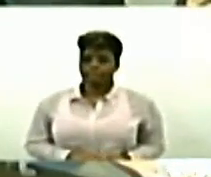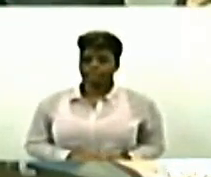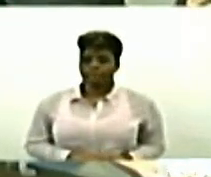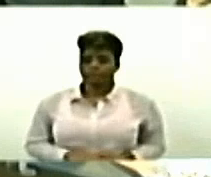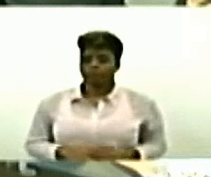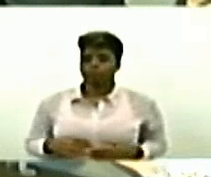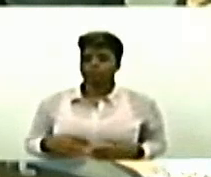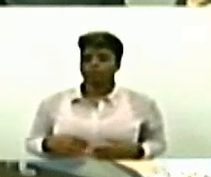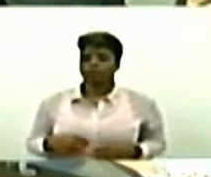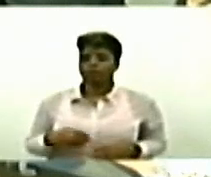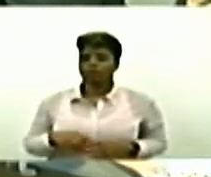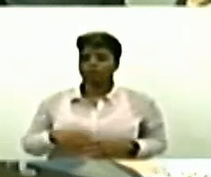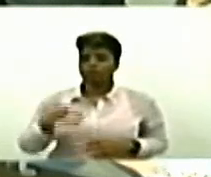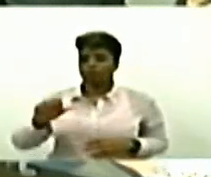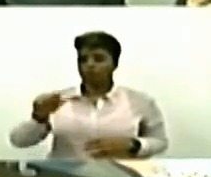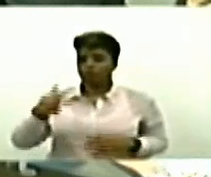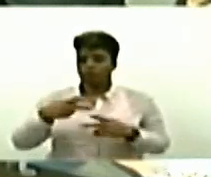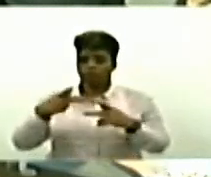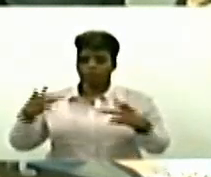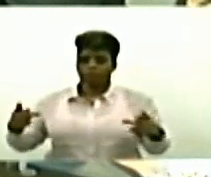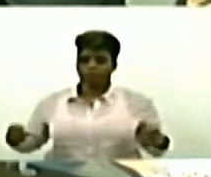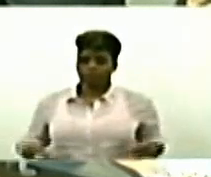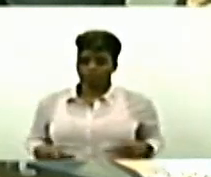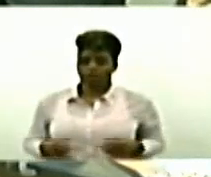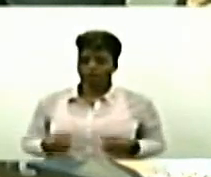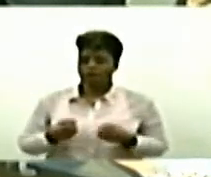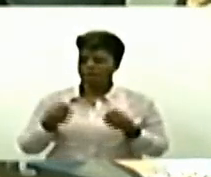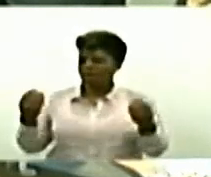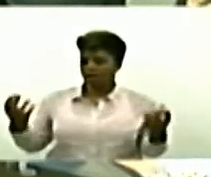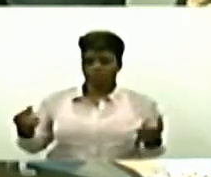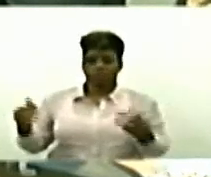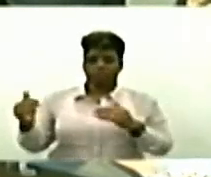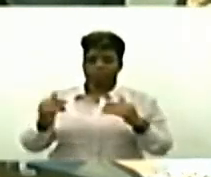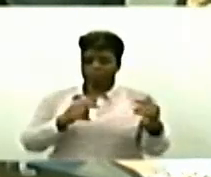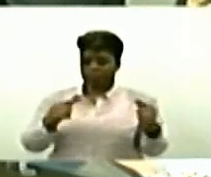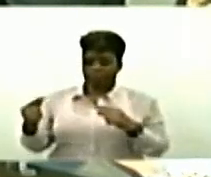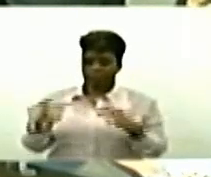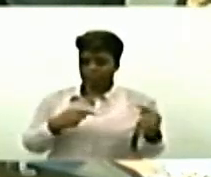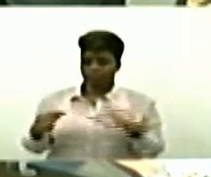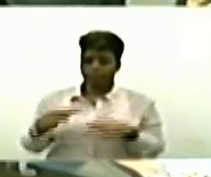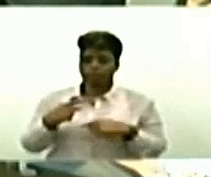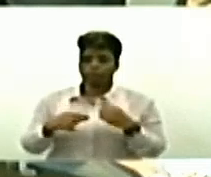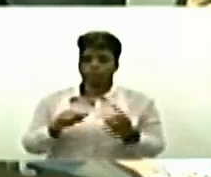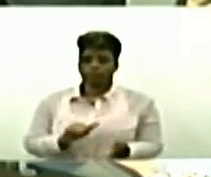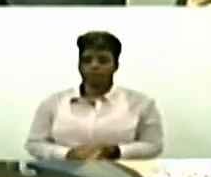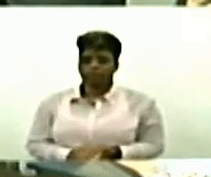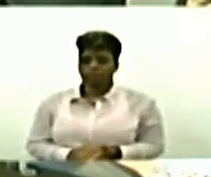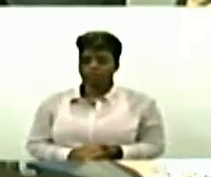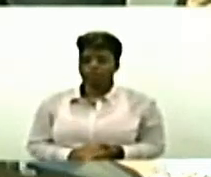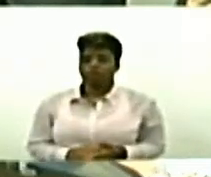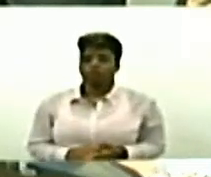in the other place, quite a lot of debate was done on this bill as it relates to clothing.